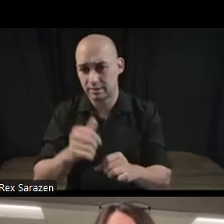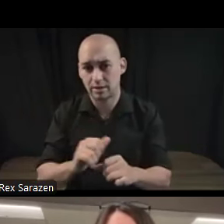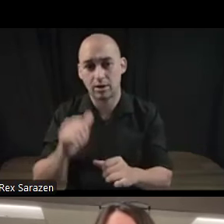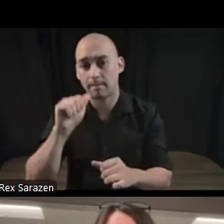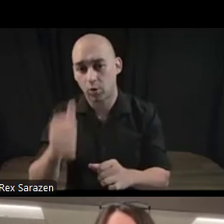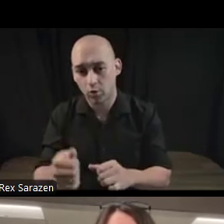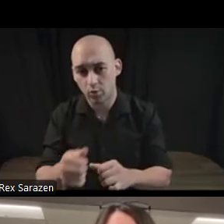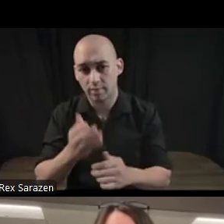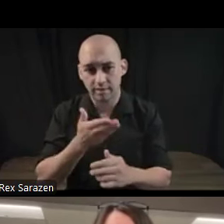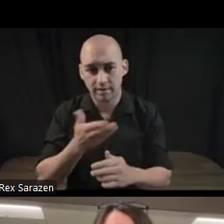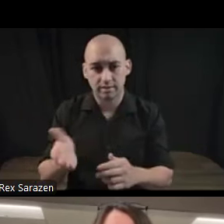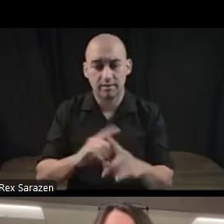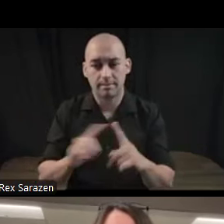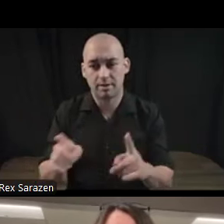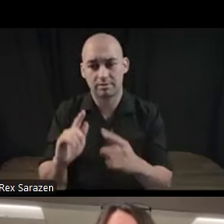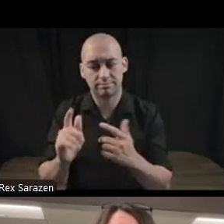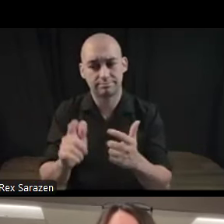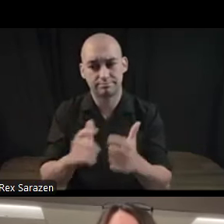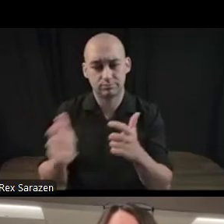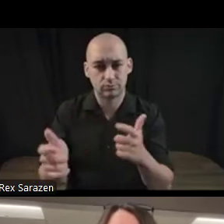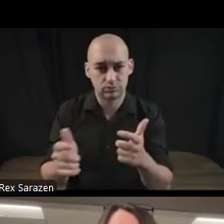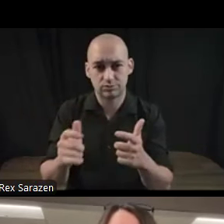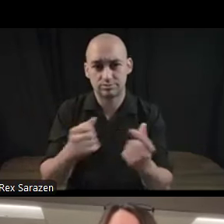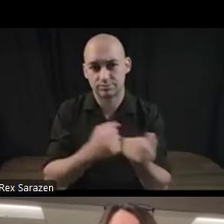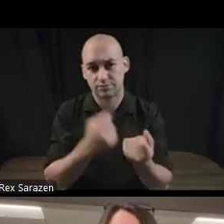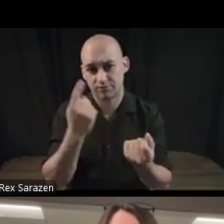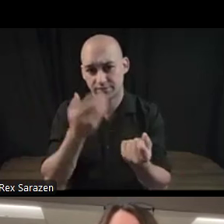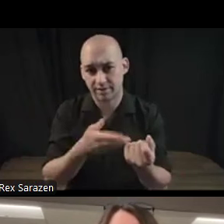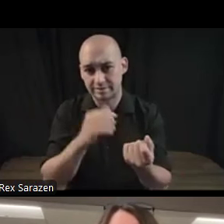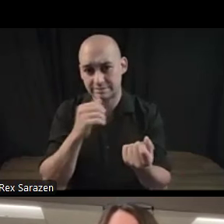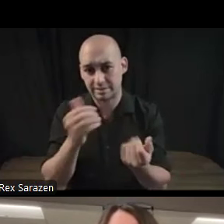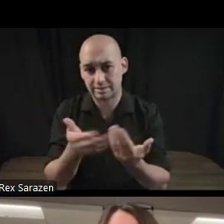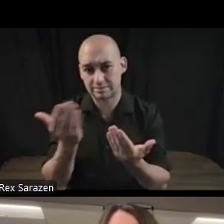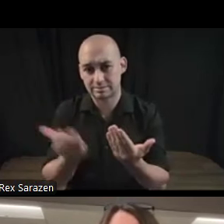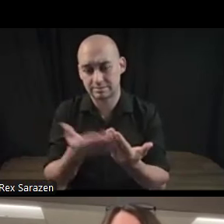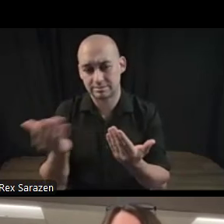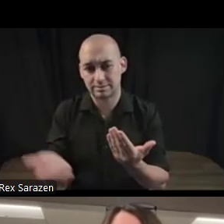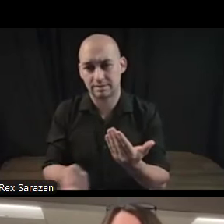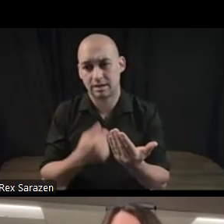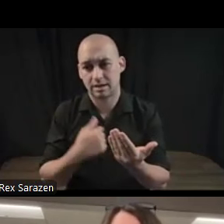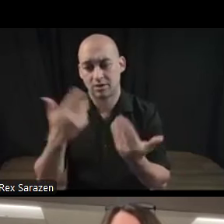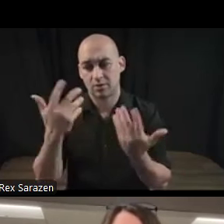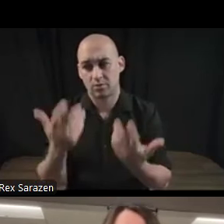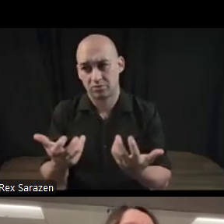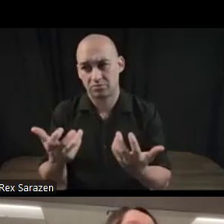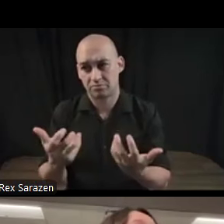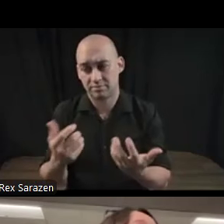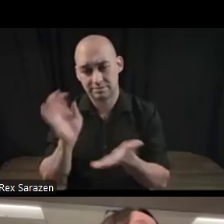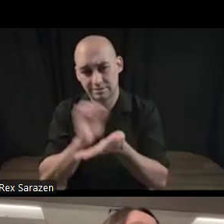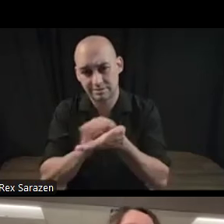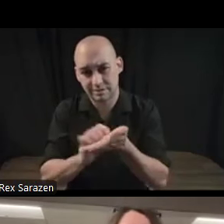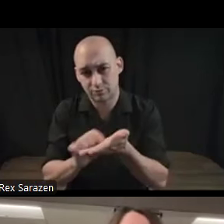huge. Creating a system like that is not going to be easy. And so I just want the secretary again